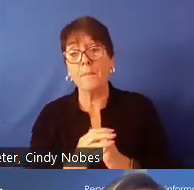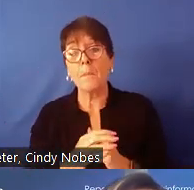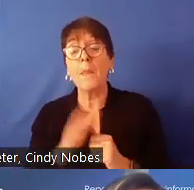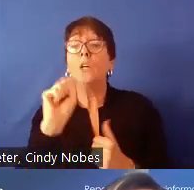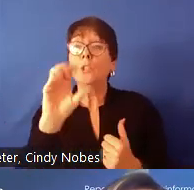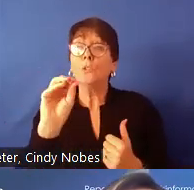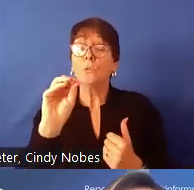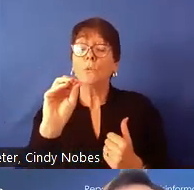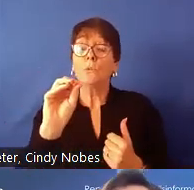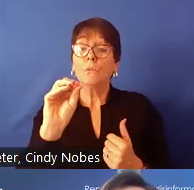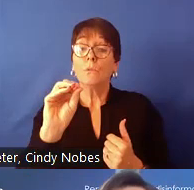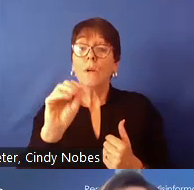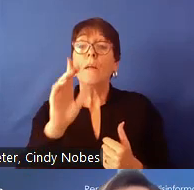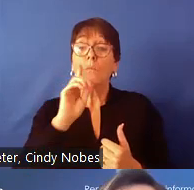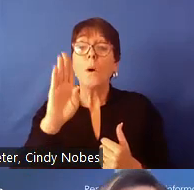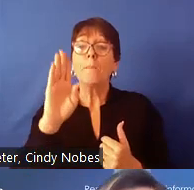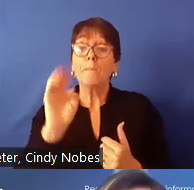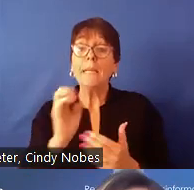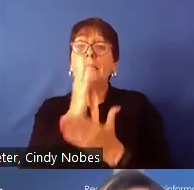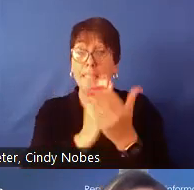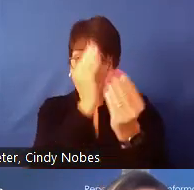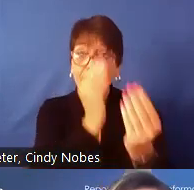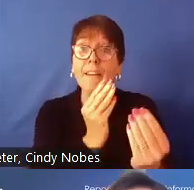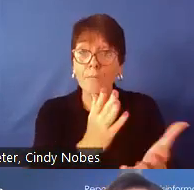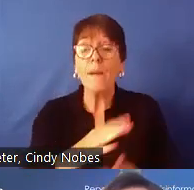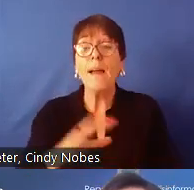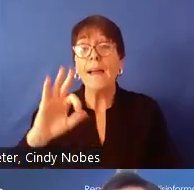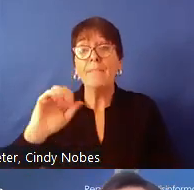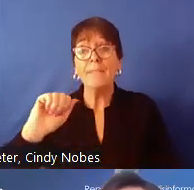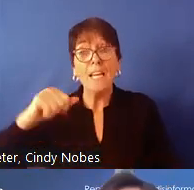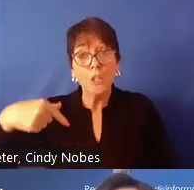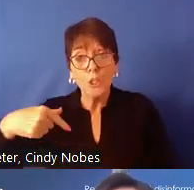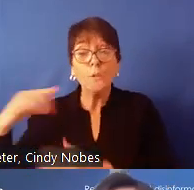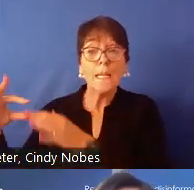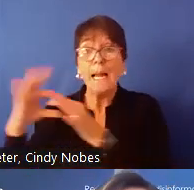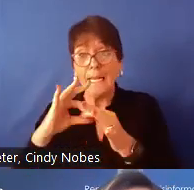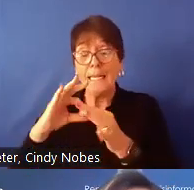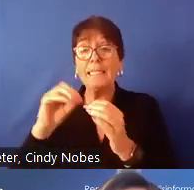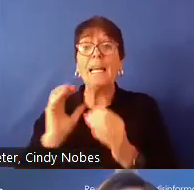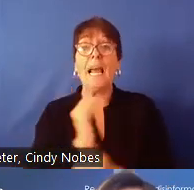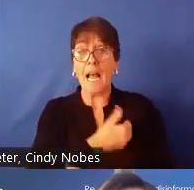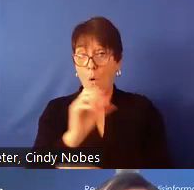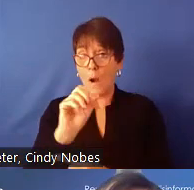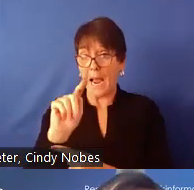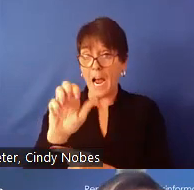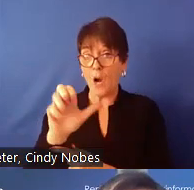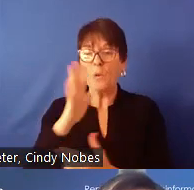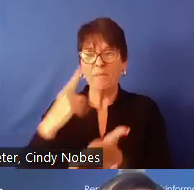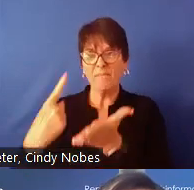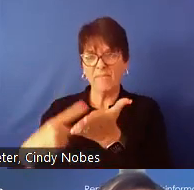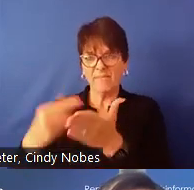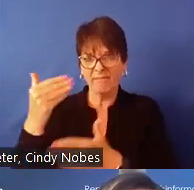So there will be some information, FAQs linked in the outreach section that we'll go over a little bit